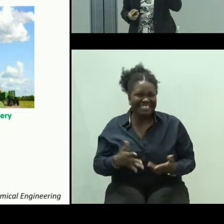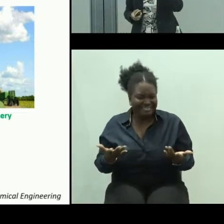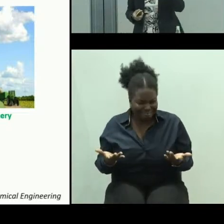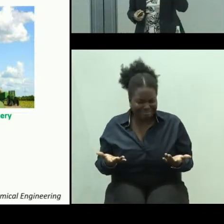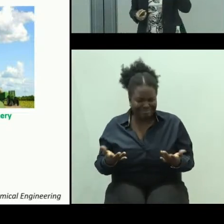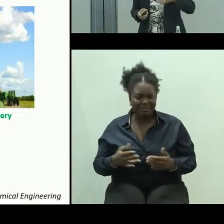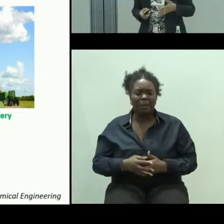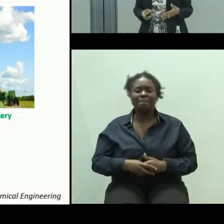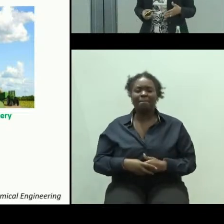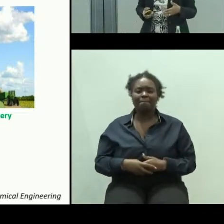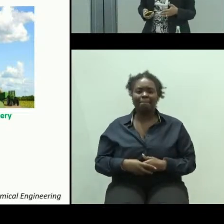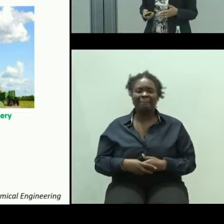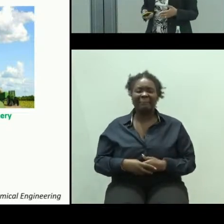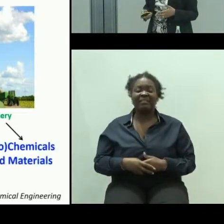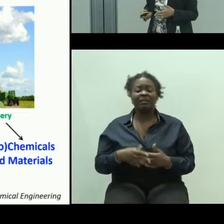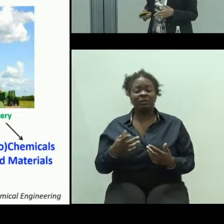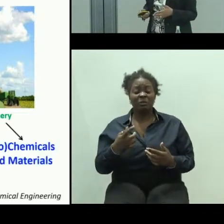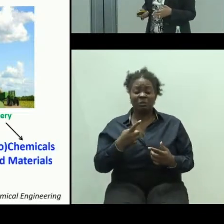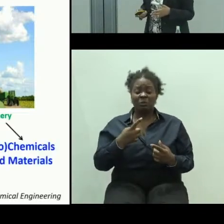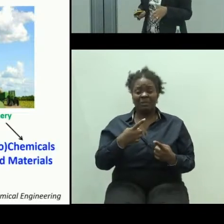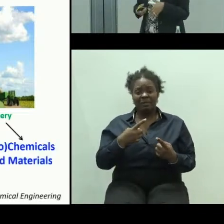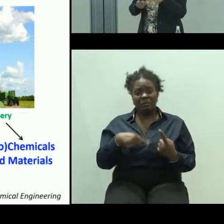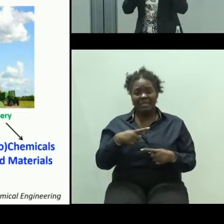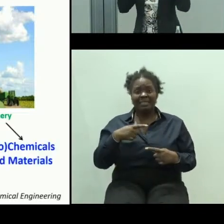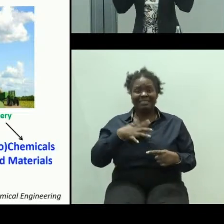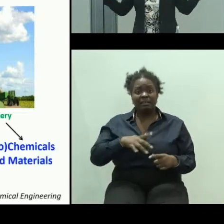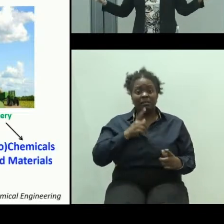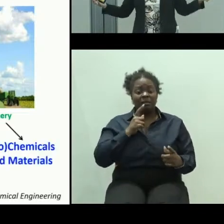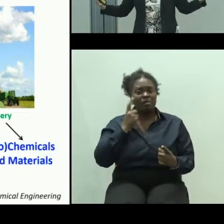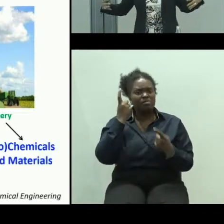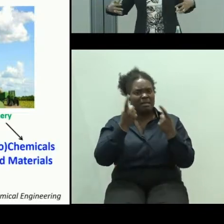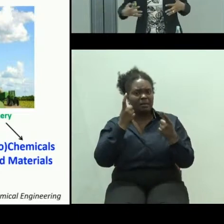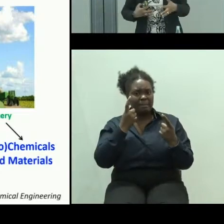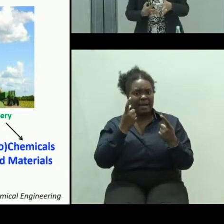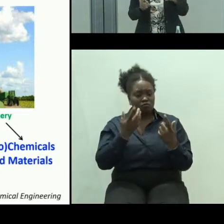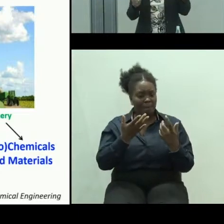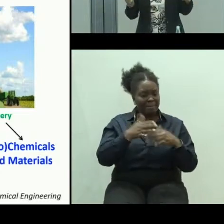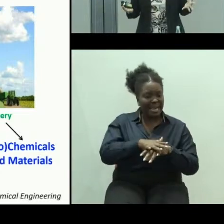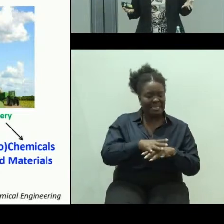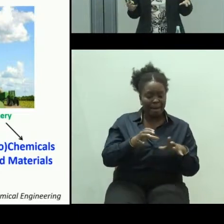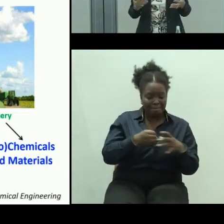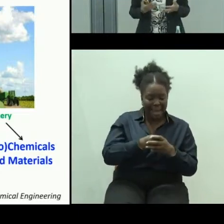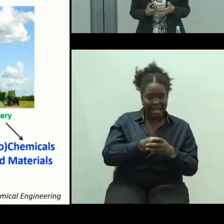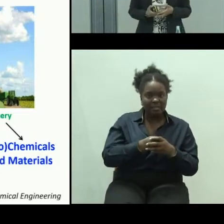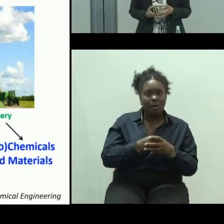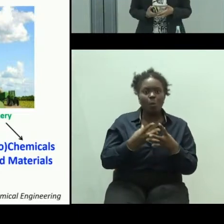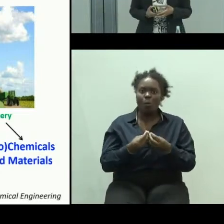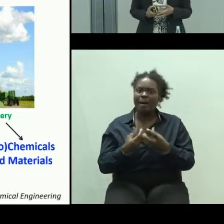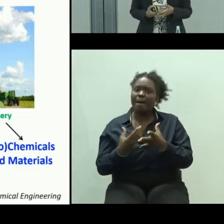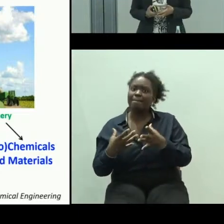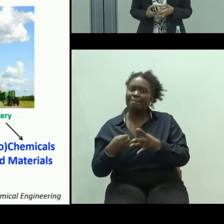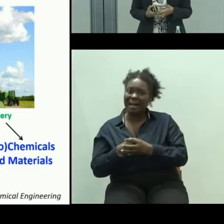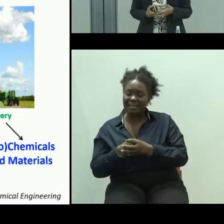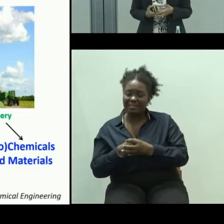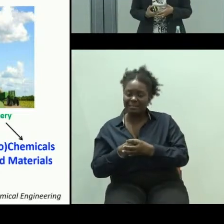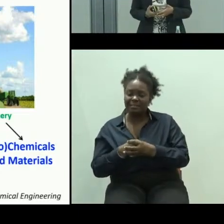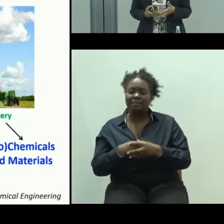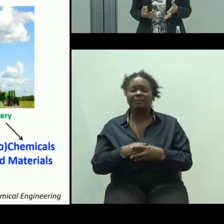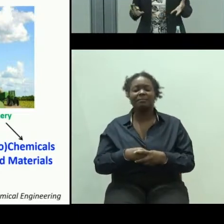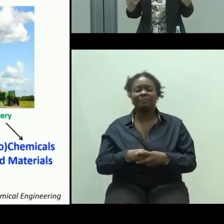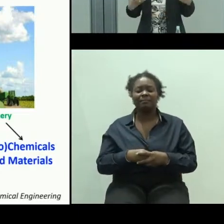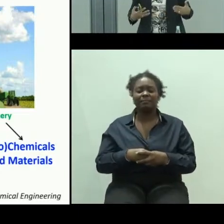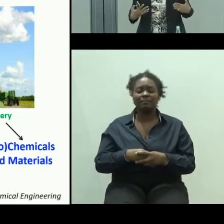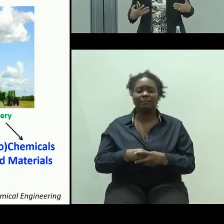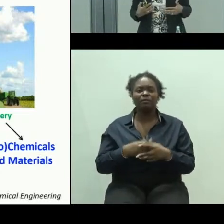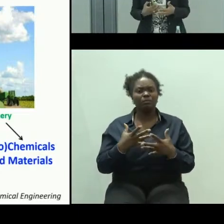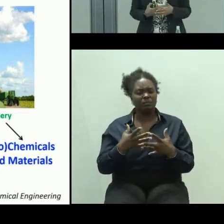there, about replacing mass with mass. But it really is this much wider array of biochemicals and biomaterials